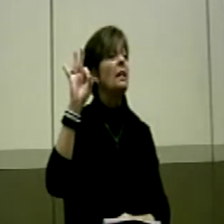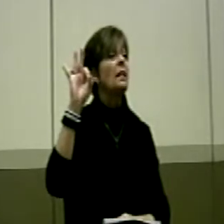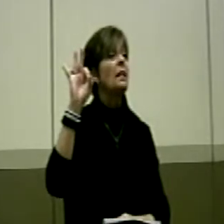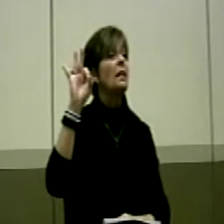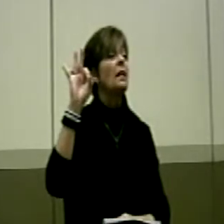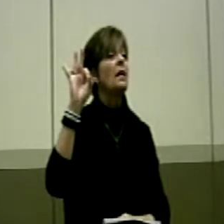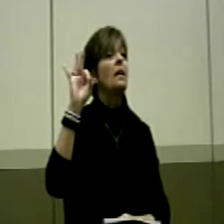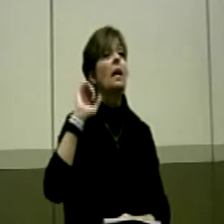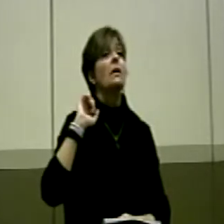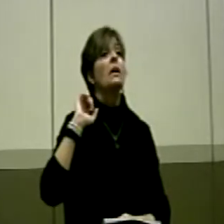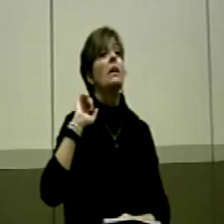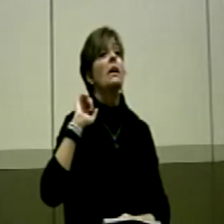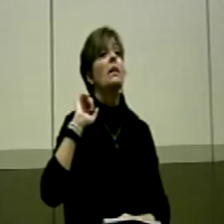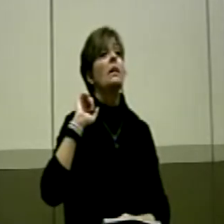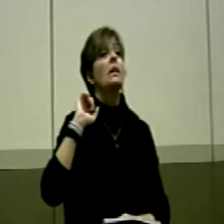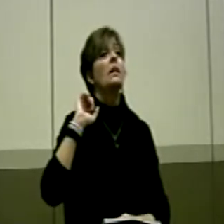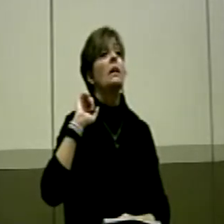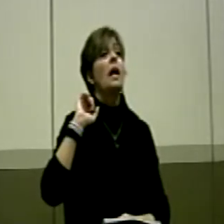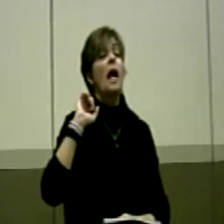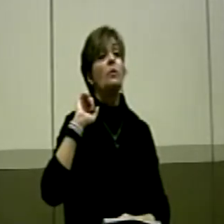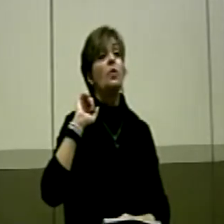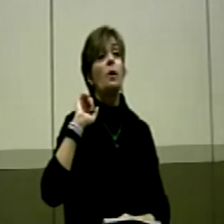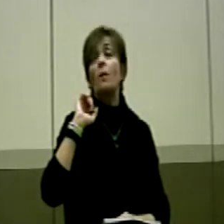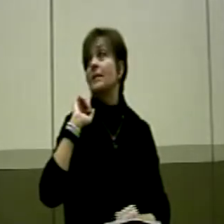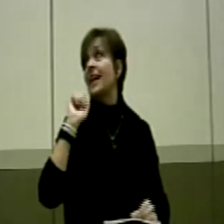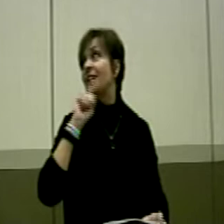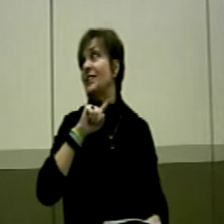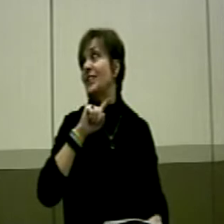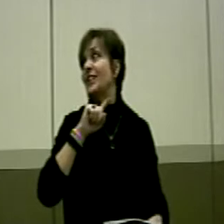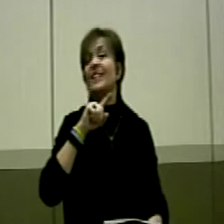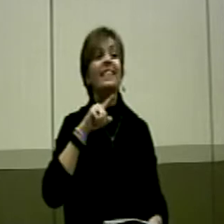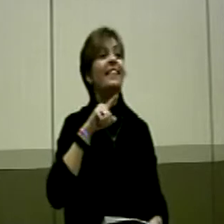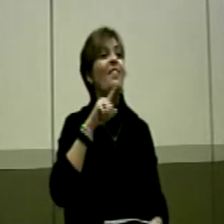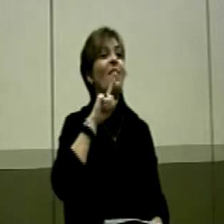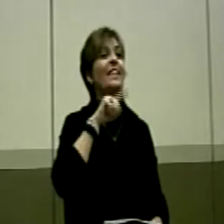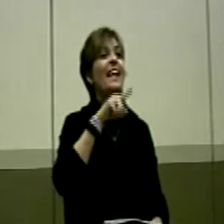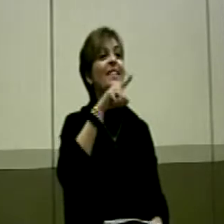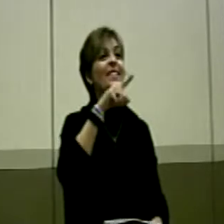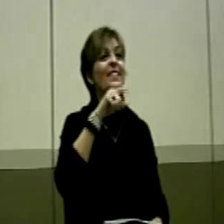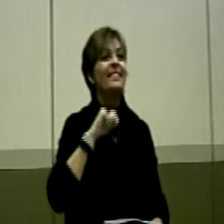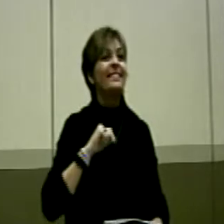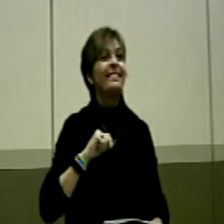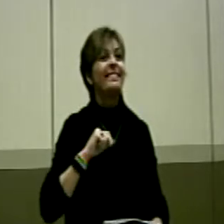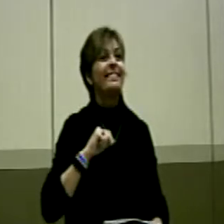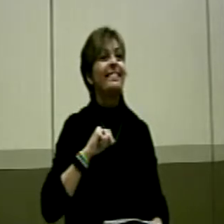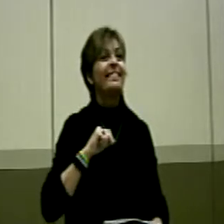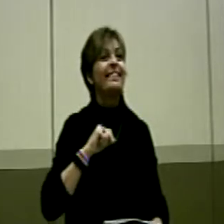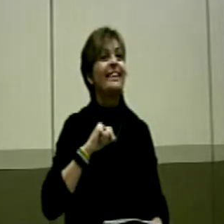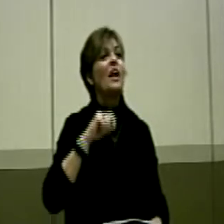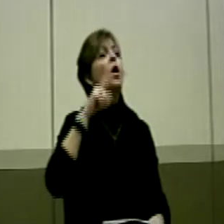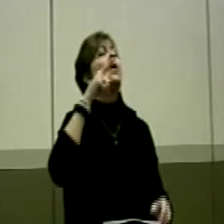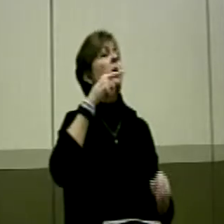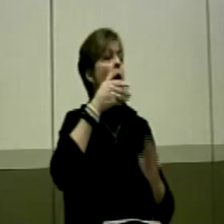Yes, frontal lobe. Yeah. What was the answer? What was the answer? Prefrontal cortex. Yeah.